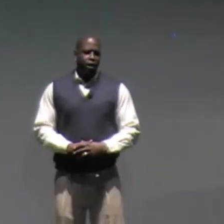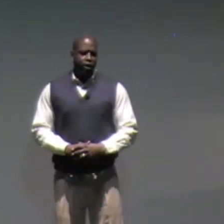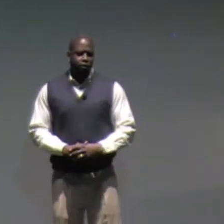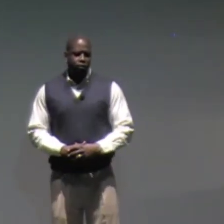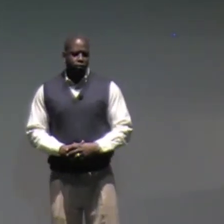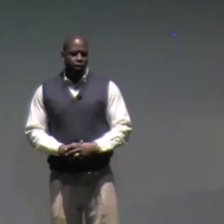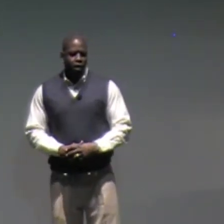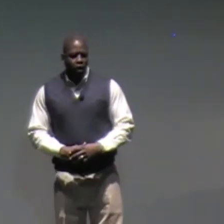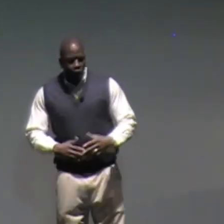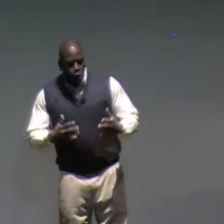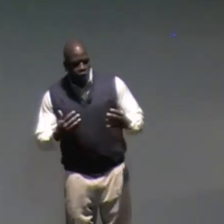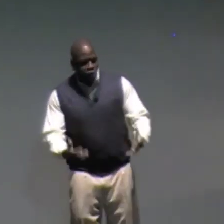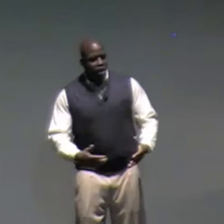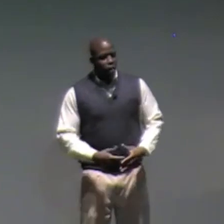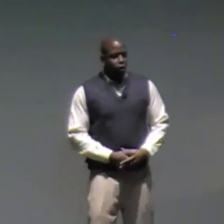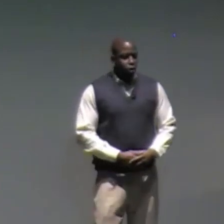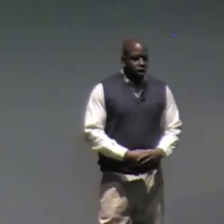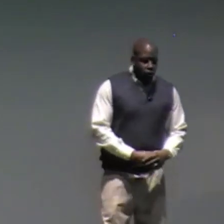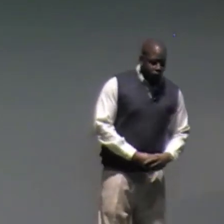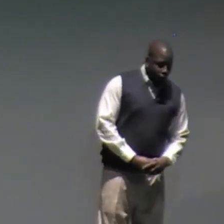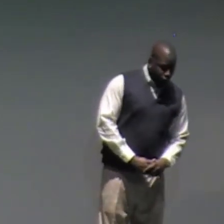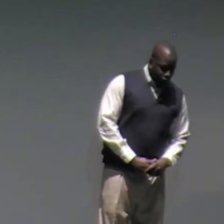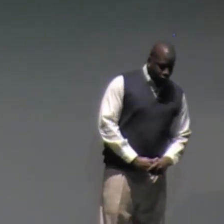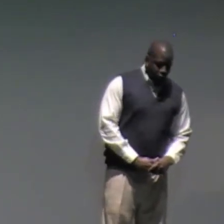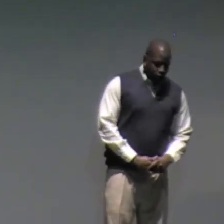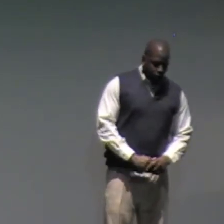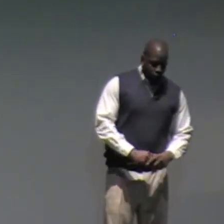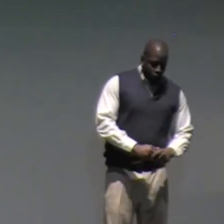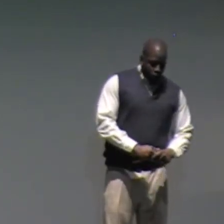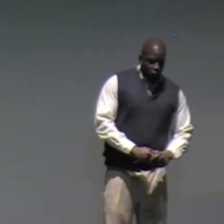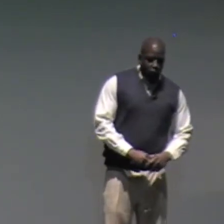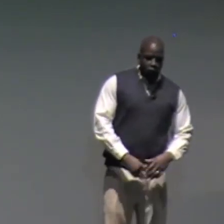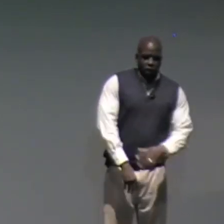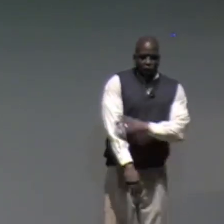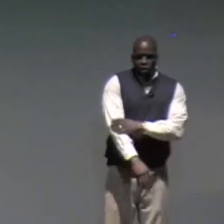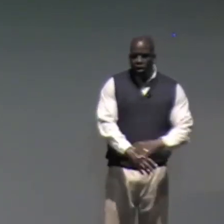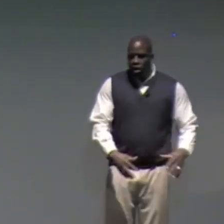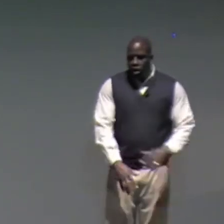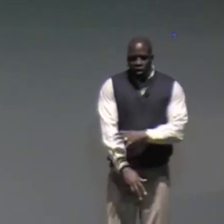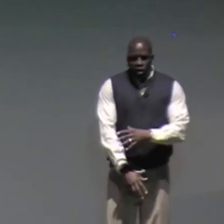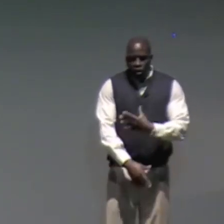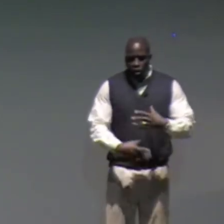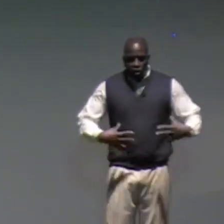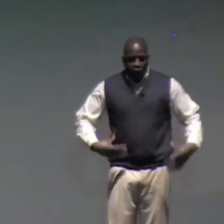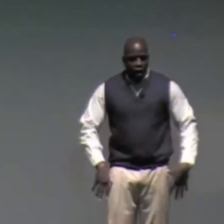he had been. Once his son was born, the father looked at him and he noticed that